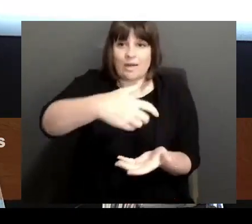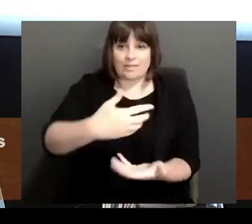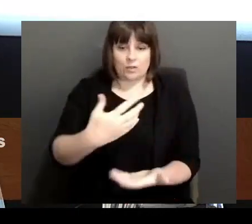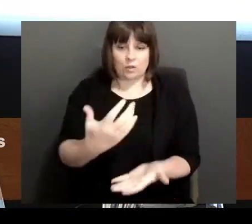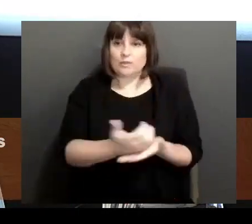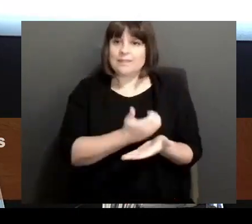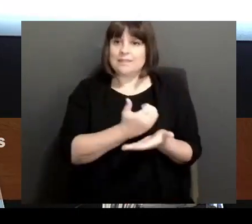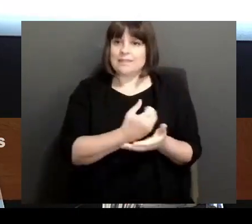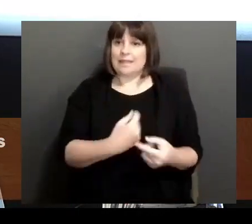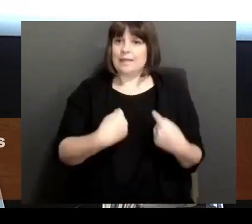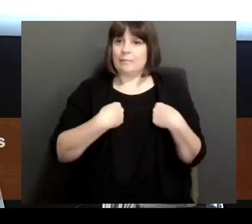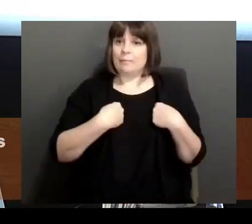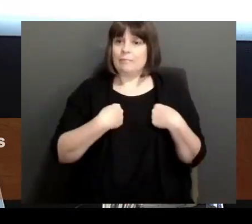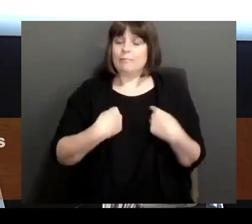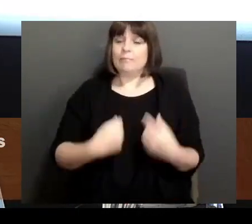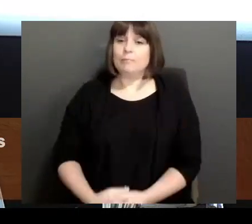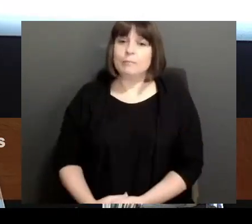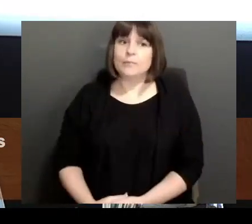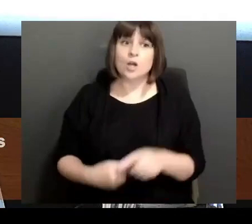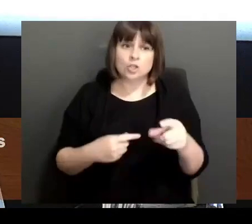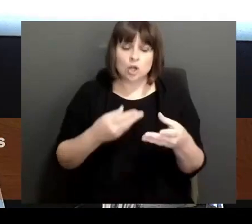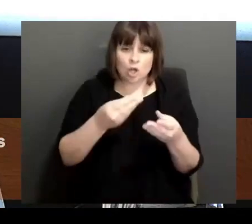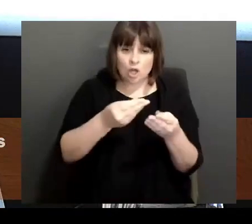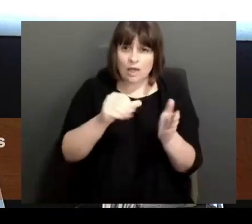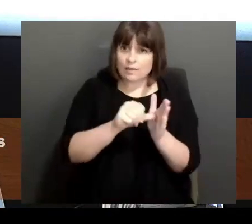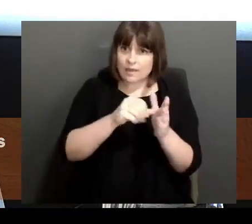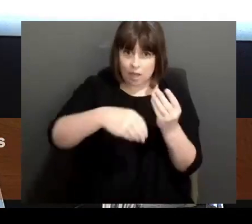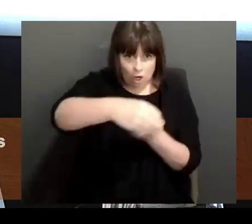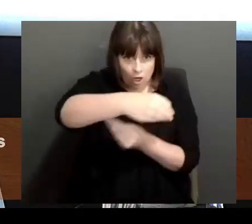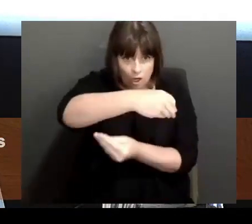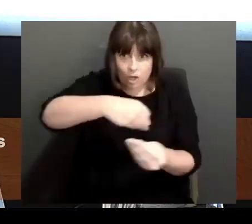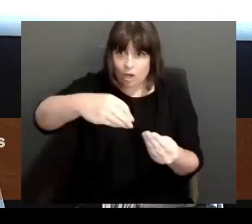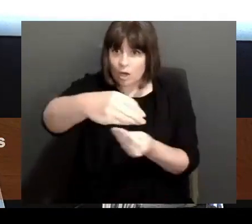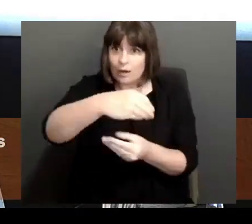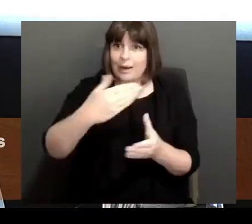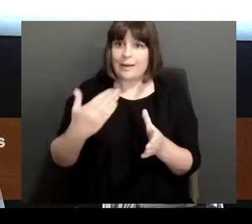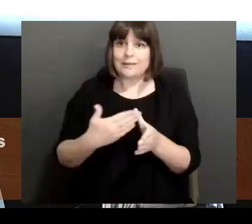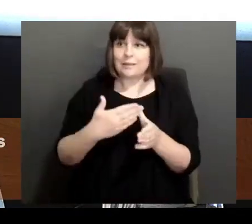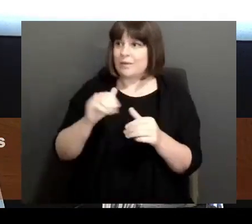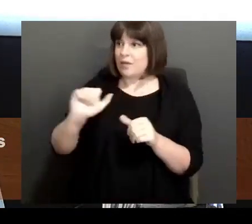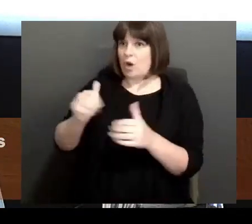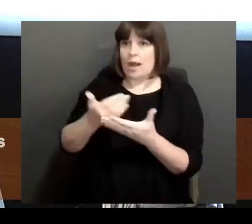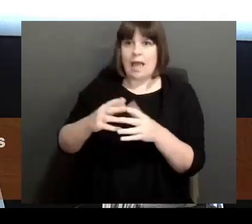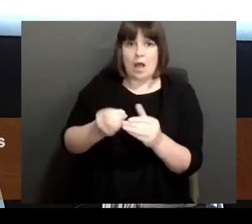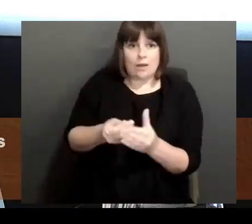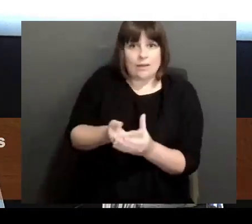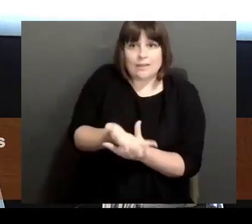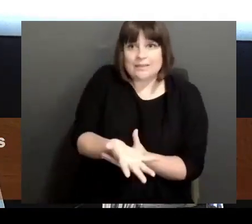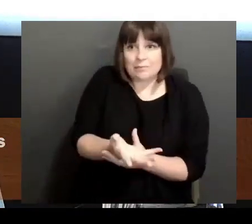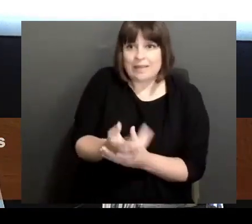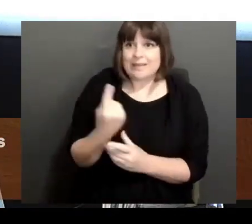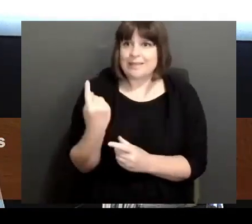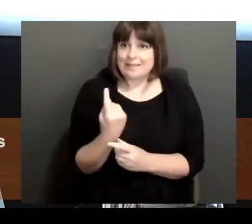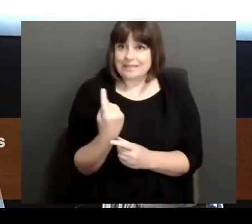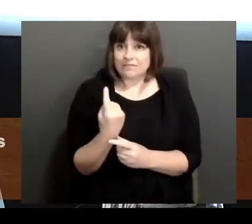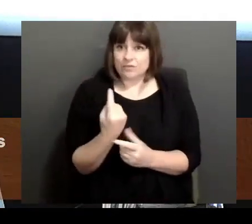And then the economy depended on their spending it wherever they spent it. Absolutely, that's correct. And